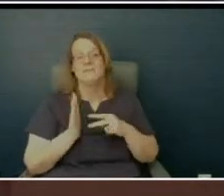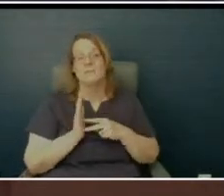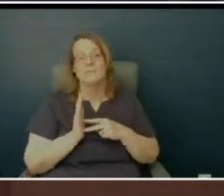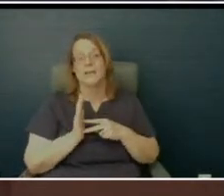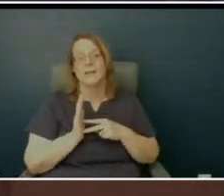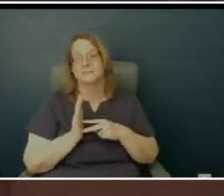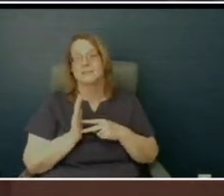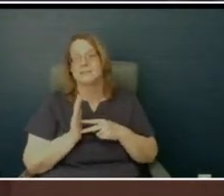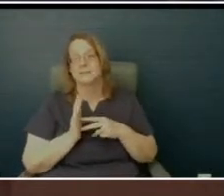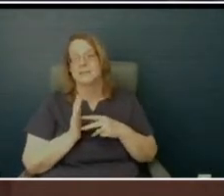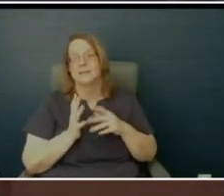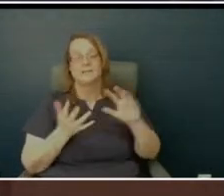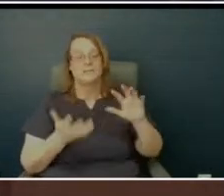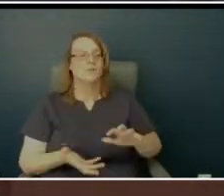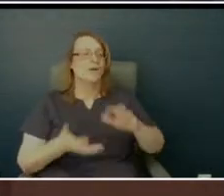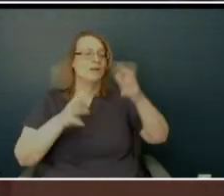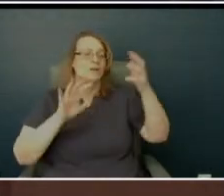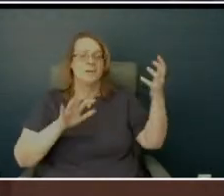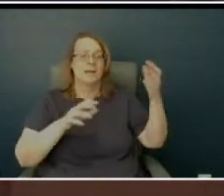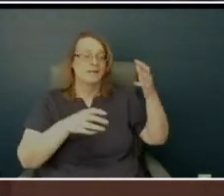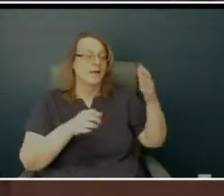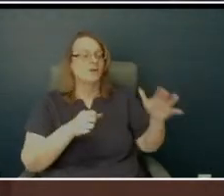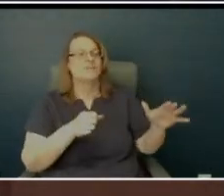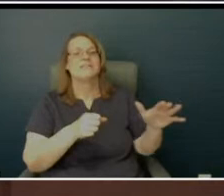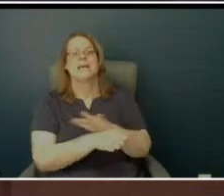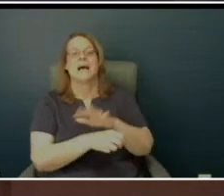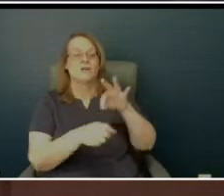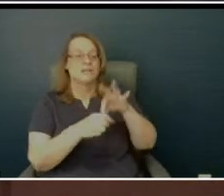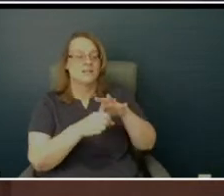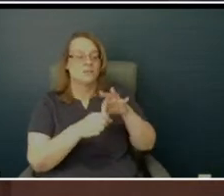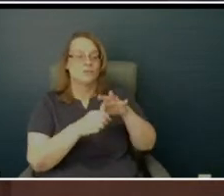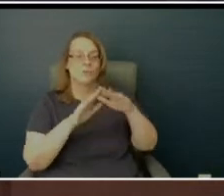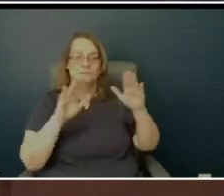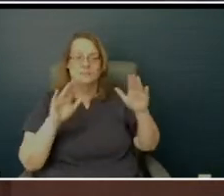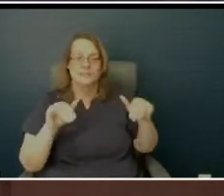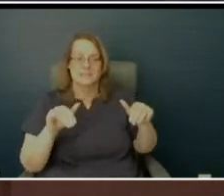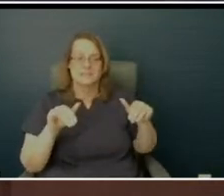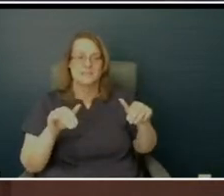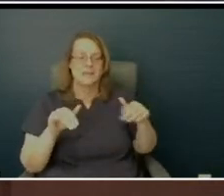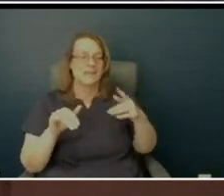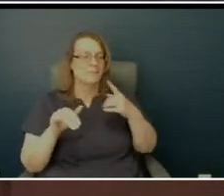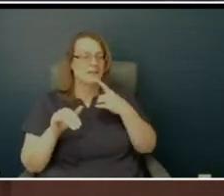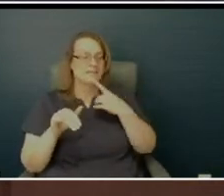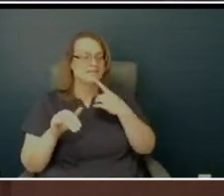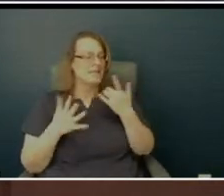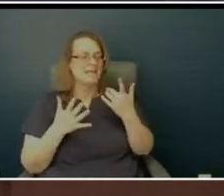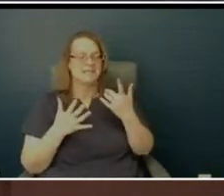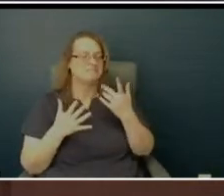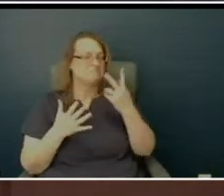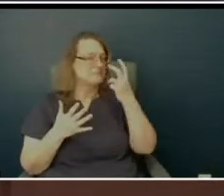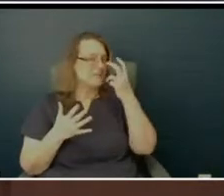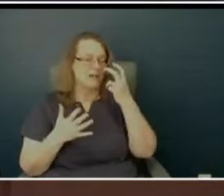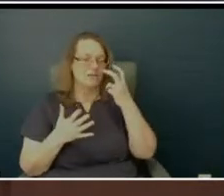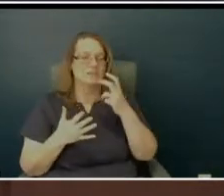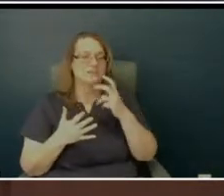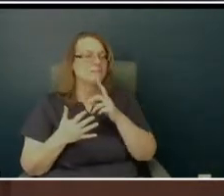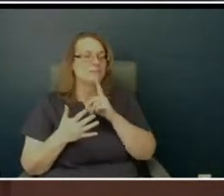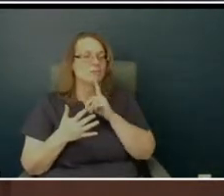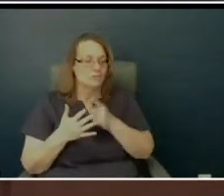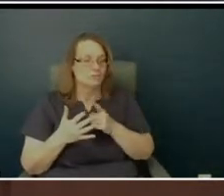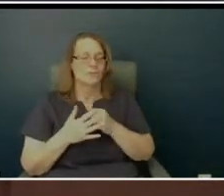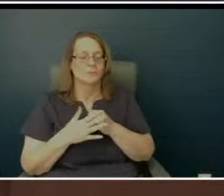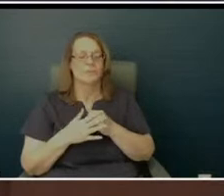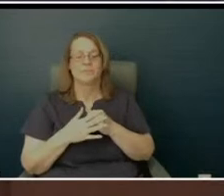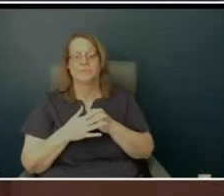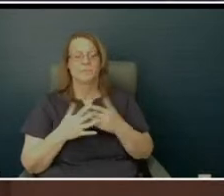entire electoral system by wildly casting baseless doubt upon it. In short, he was willing to